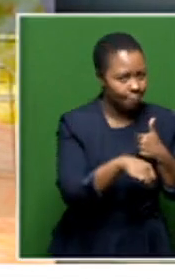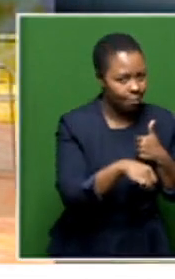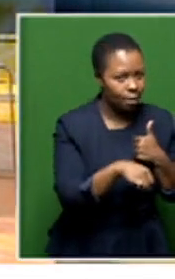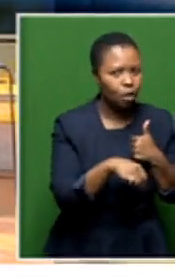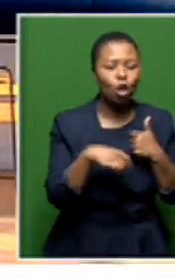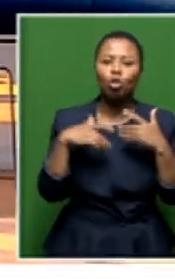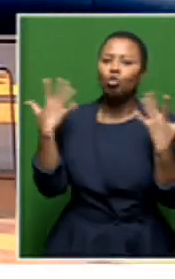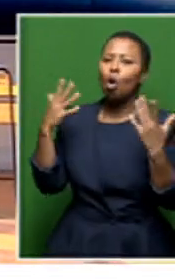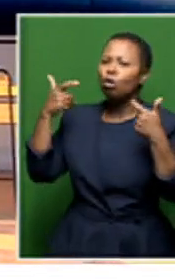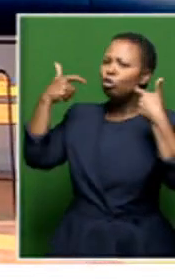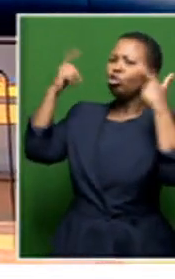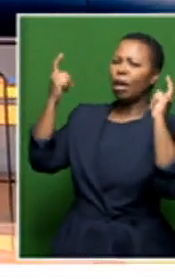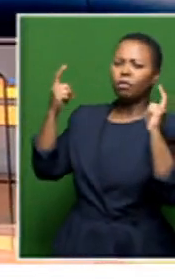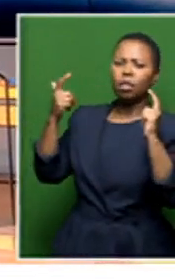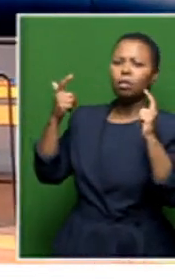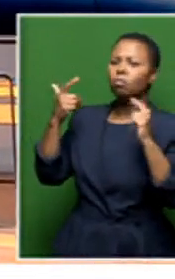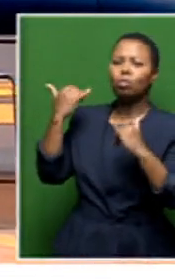chefs get wrong?